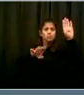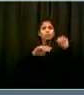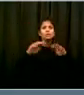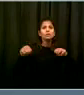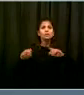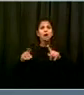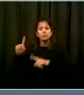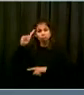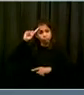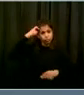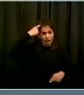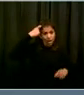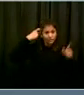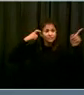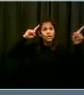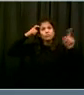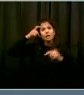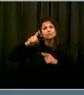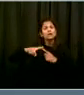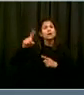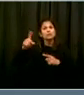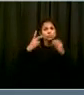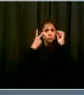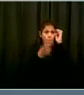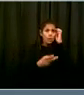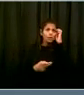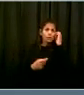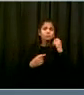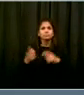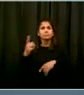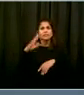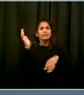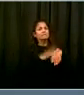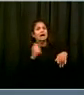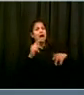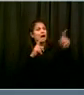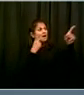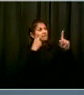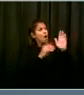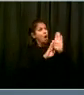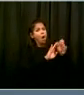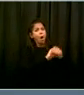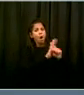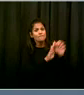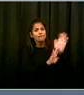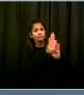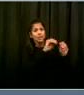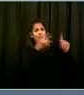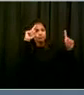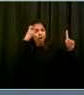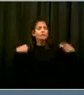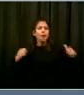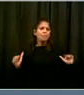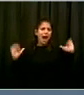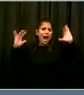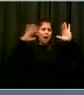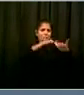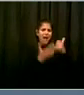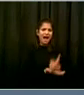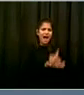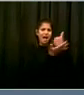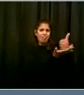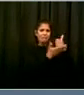a rapid increase in cases in a particular area, and then the second is the percentage of tests coming back